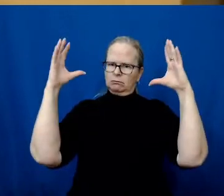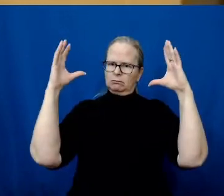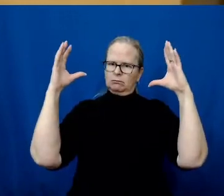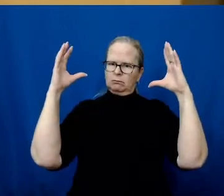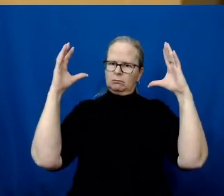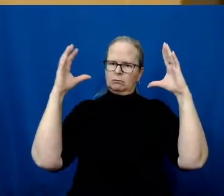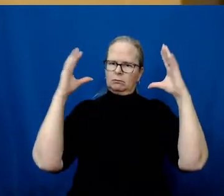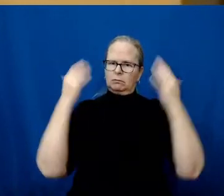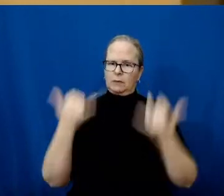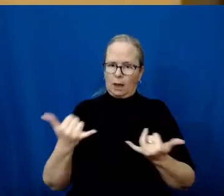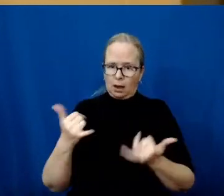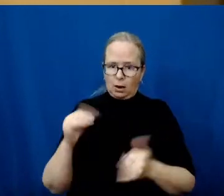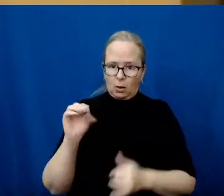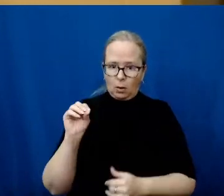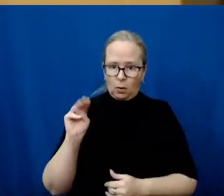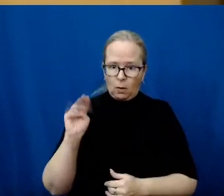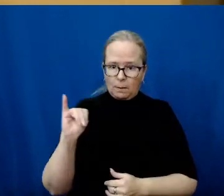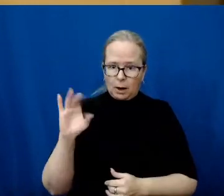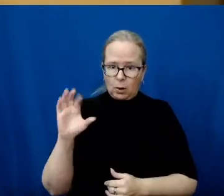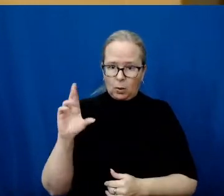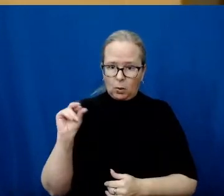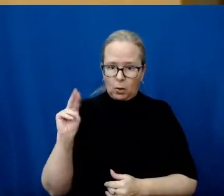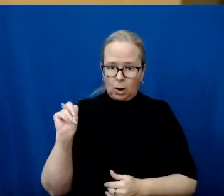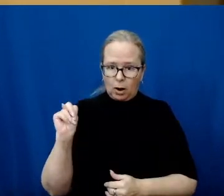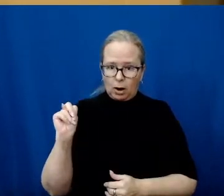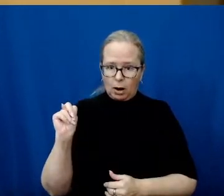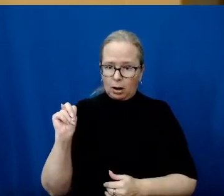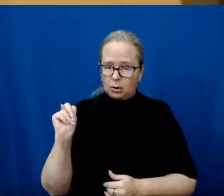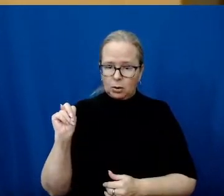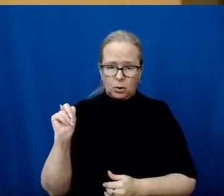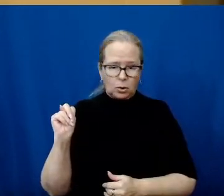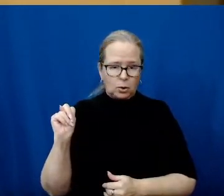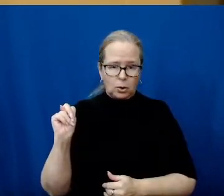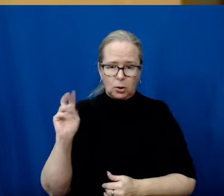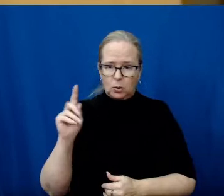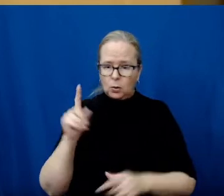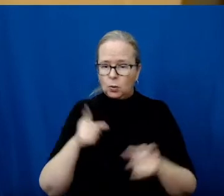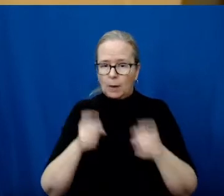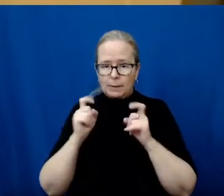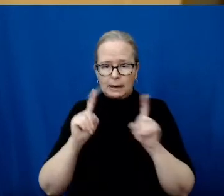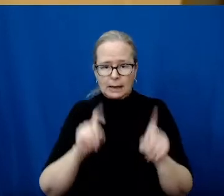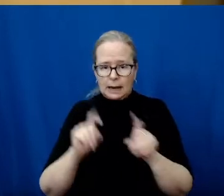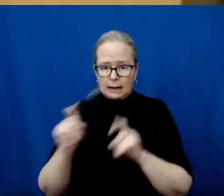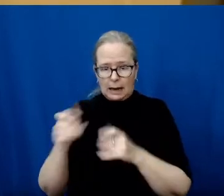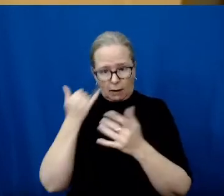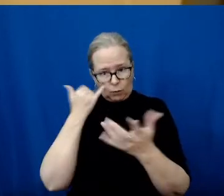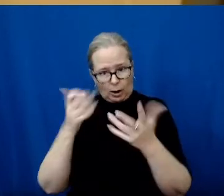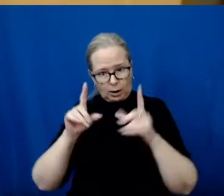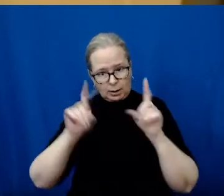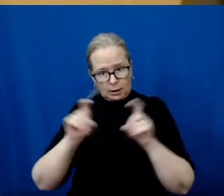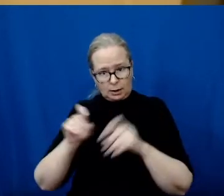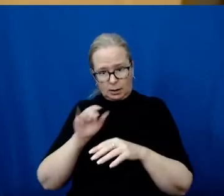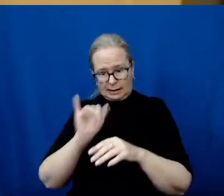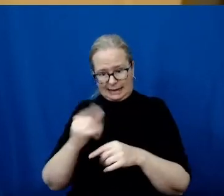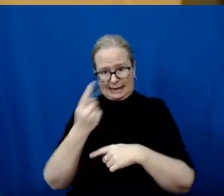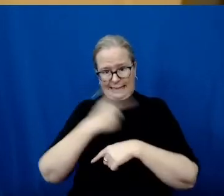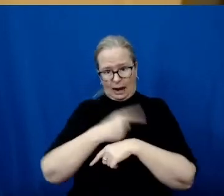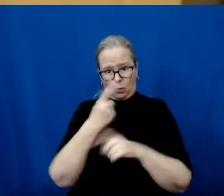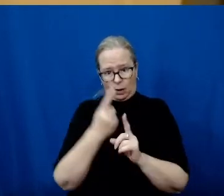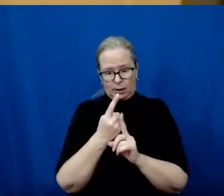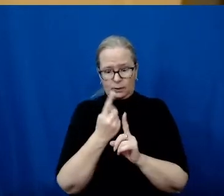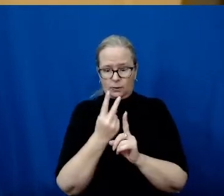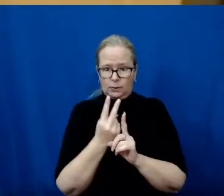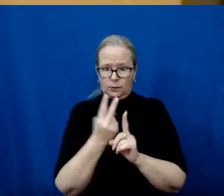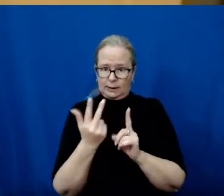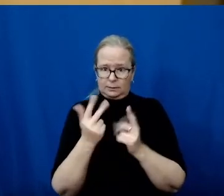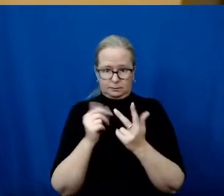late. So they're actually tending to test on day 1, 2, or 3 of symptoms. And so the PCR tests are preceding those. And